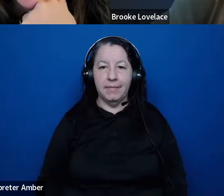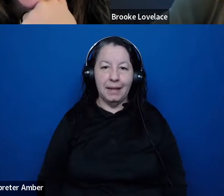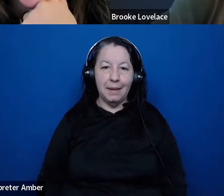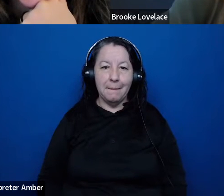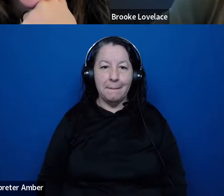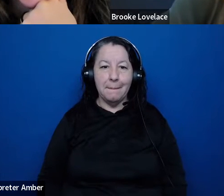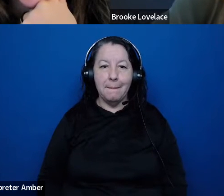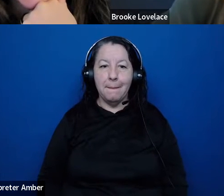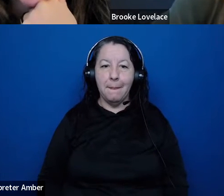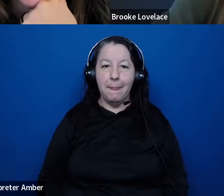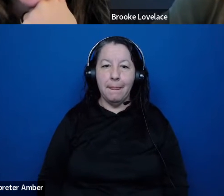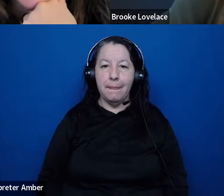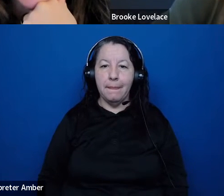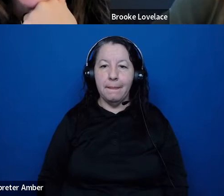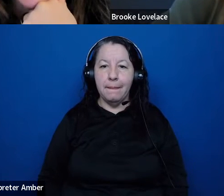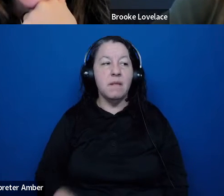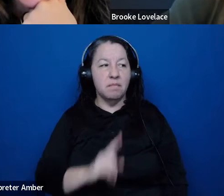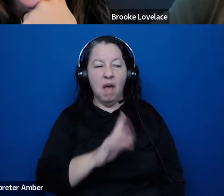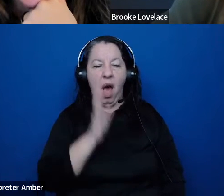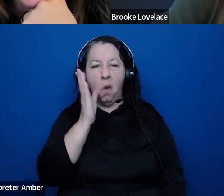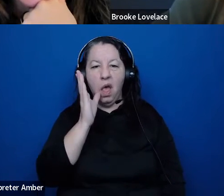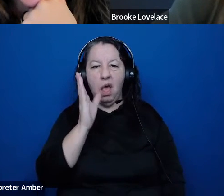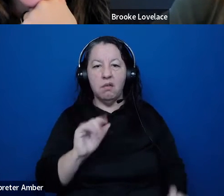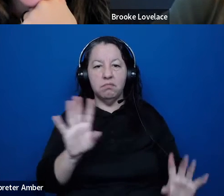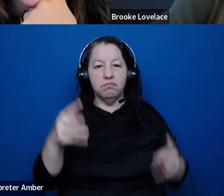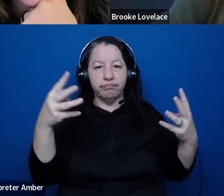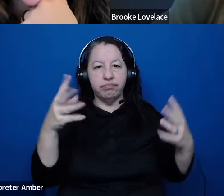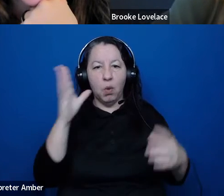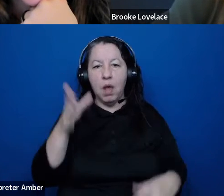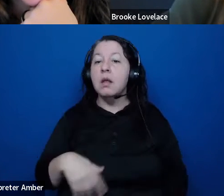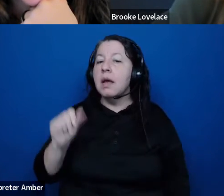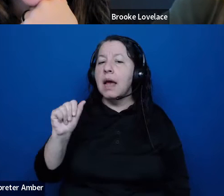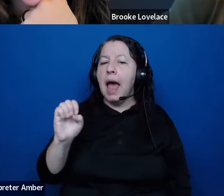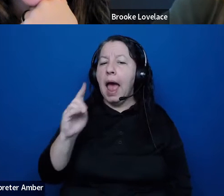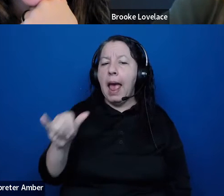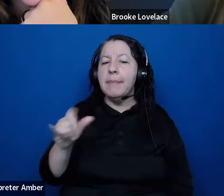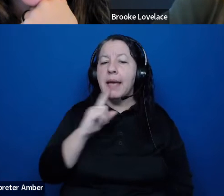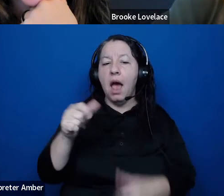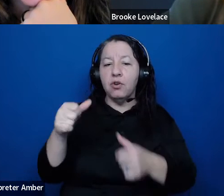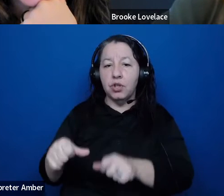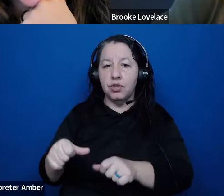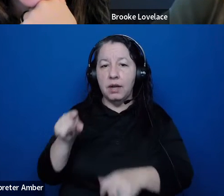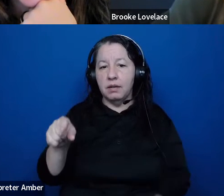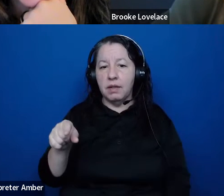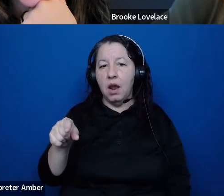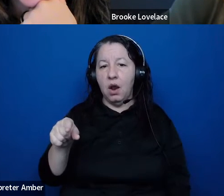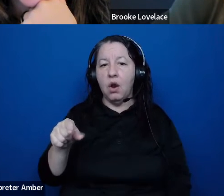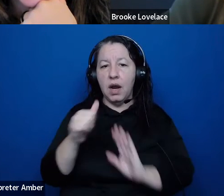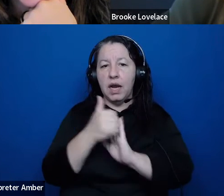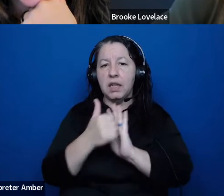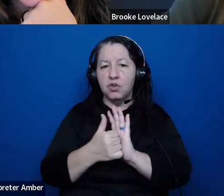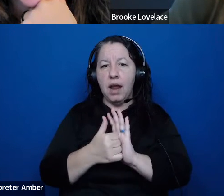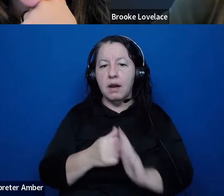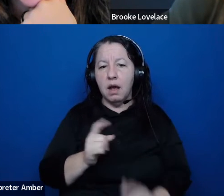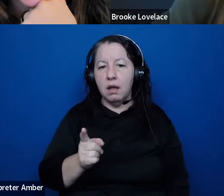Apparently, I will get it back up here. Okay, and Emily did post it in the agenda, so you